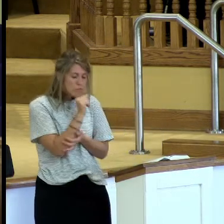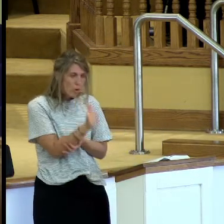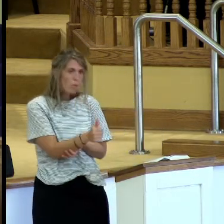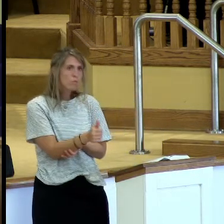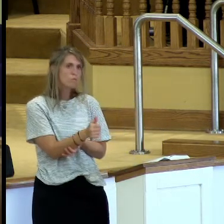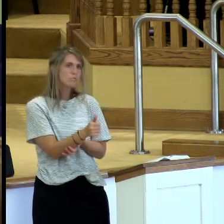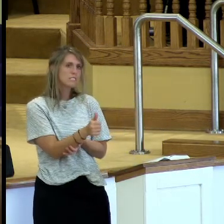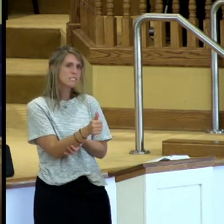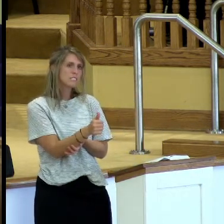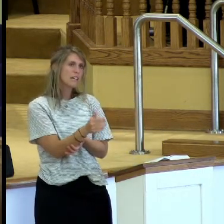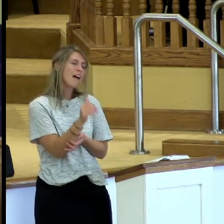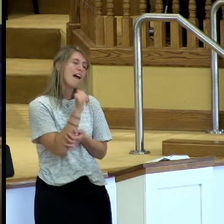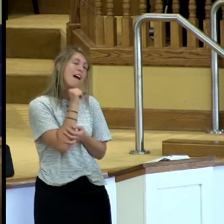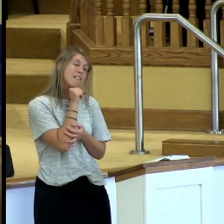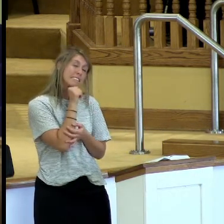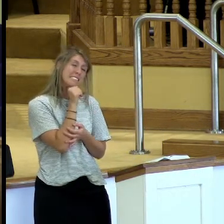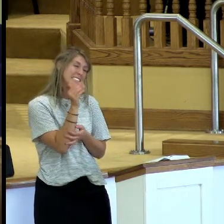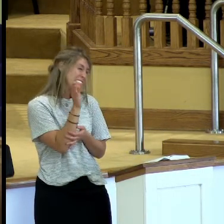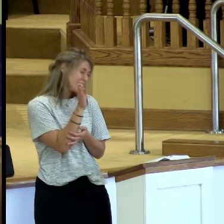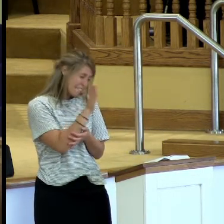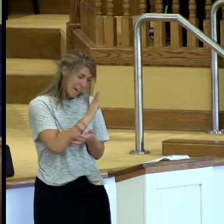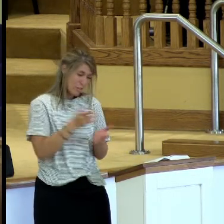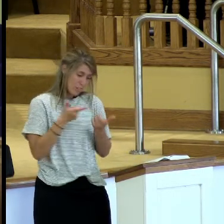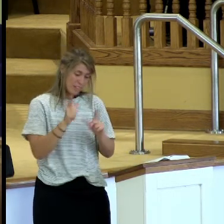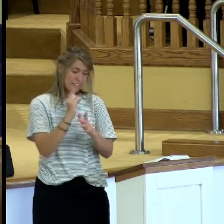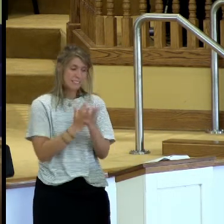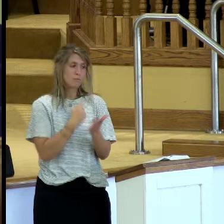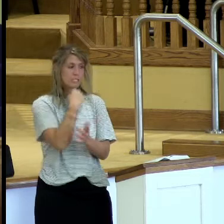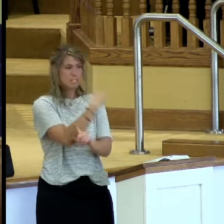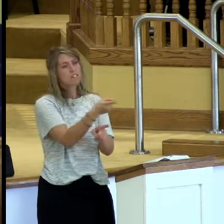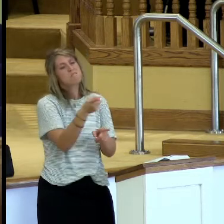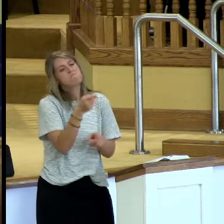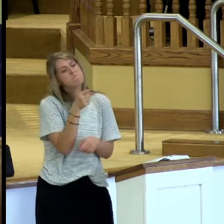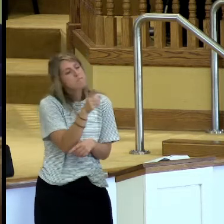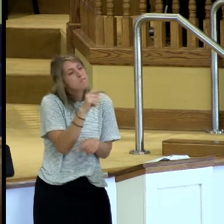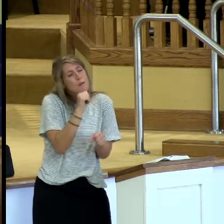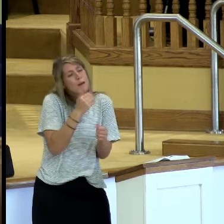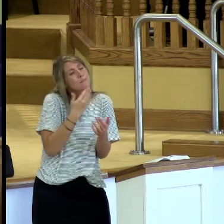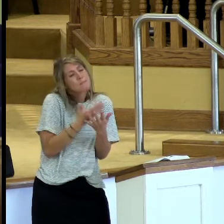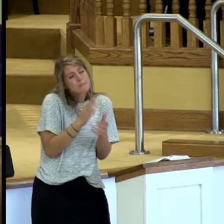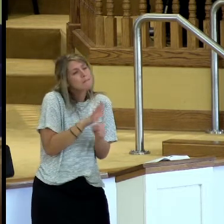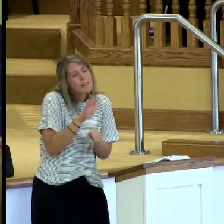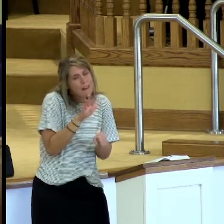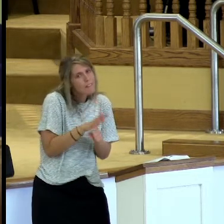ever, ever let someone tell you that you're not good enough,